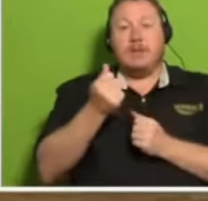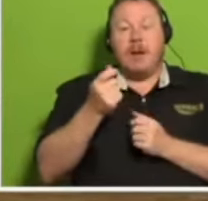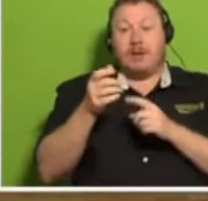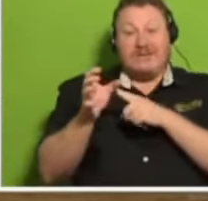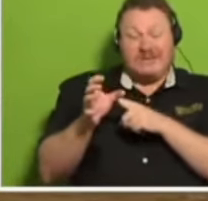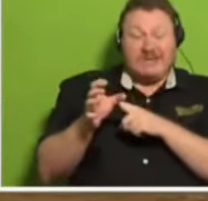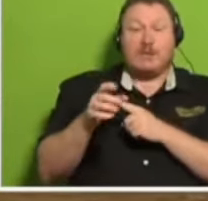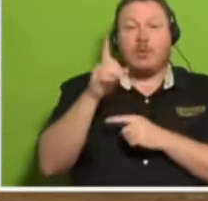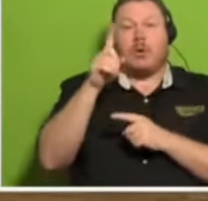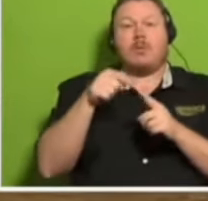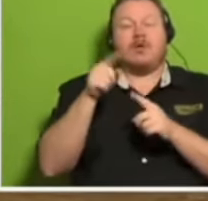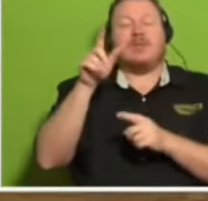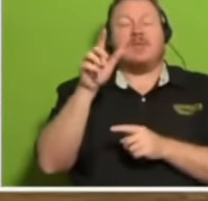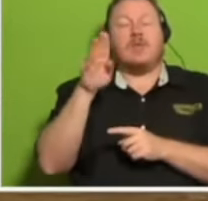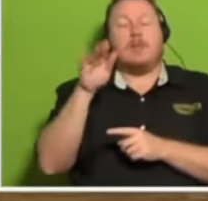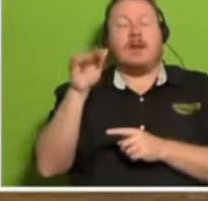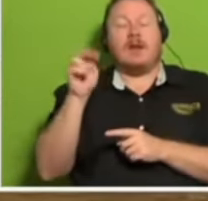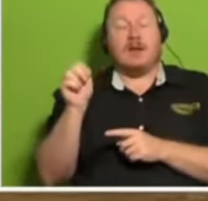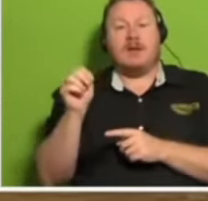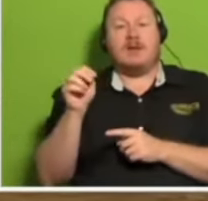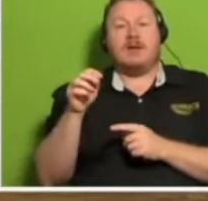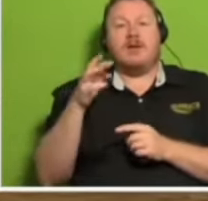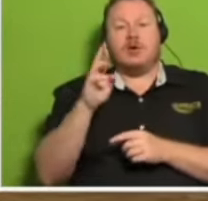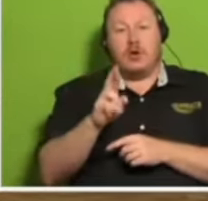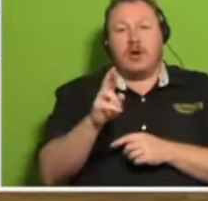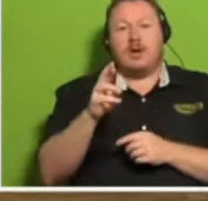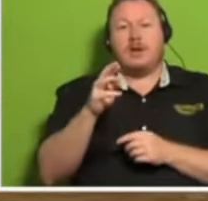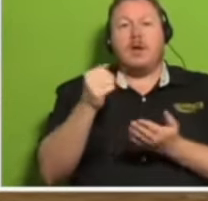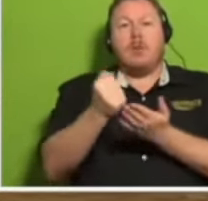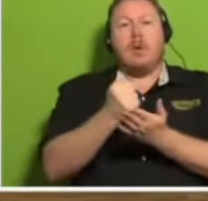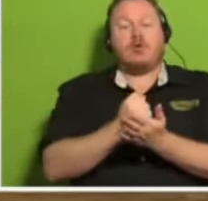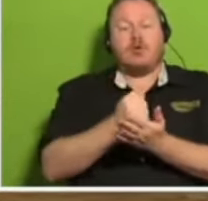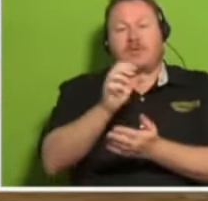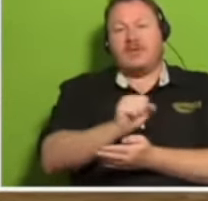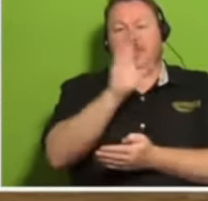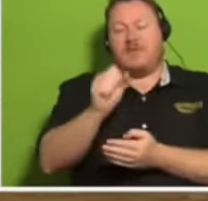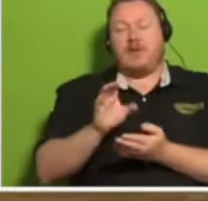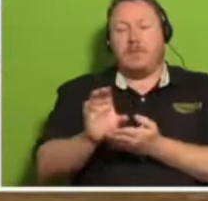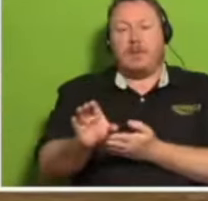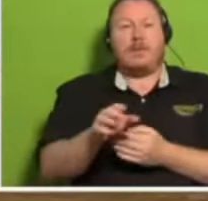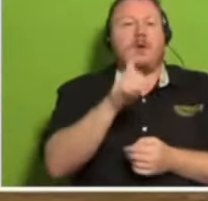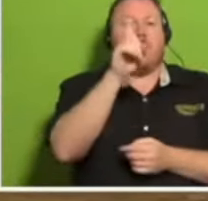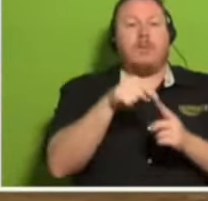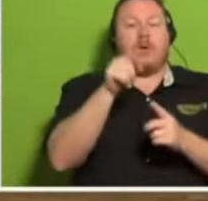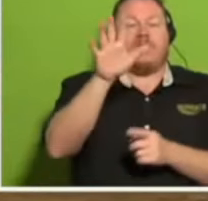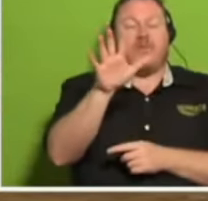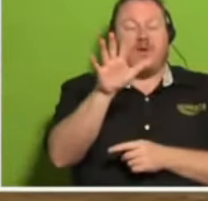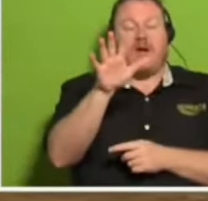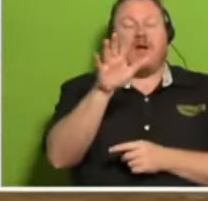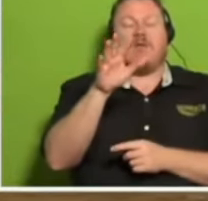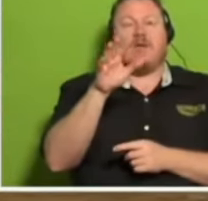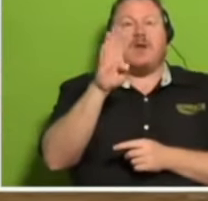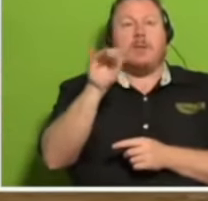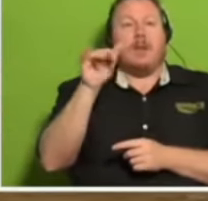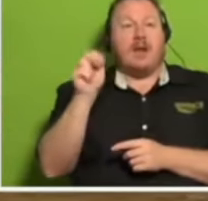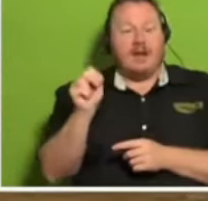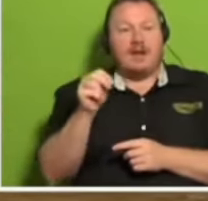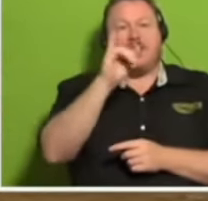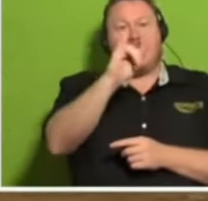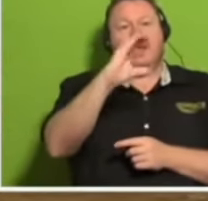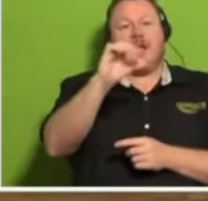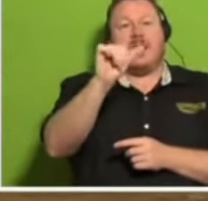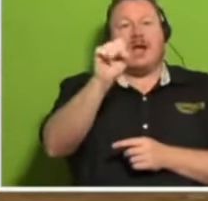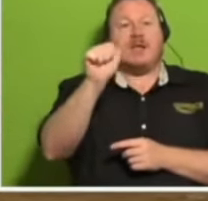1.7 billion is allocated to the South African Post Office. 1.5 billion is allocated to ICASA, and